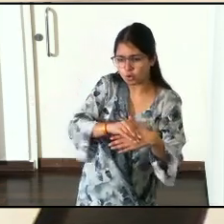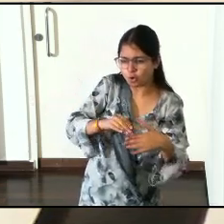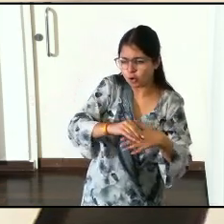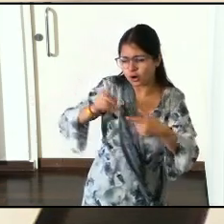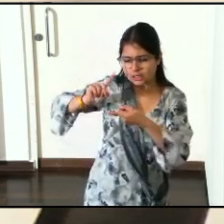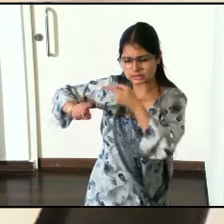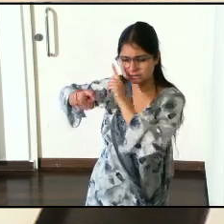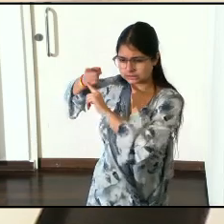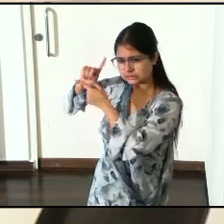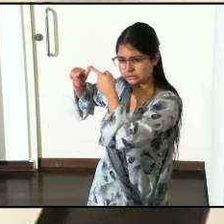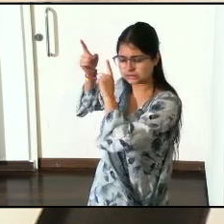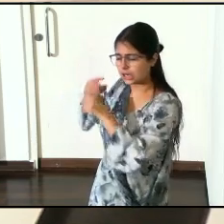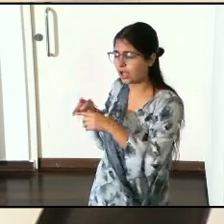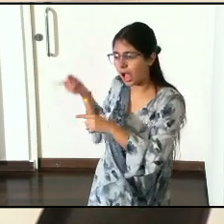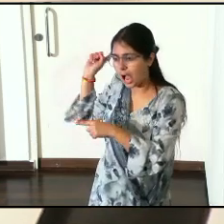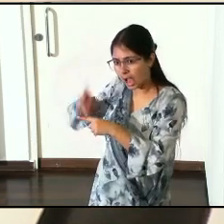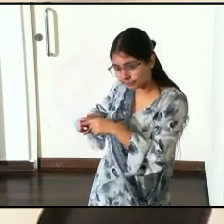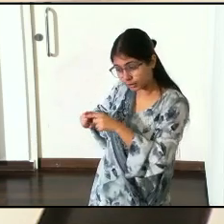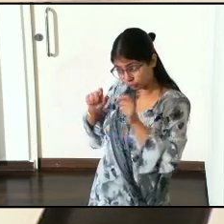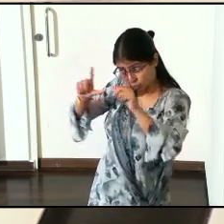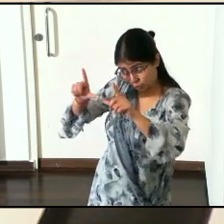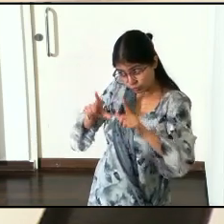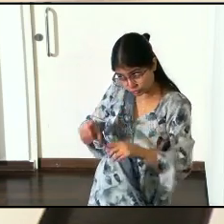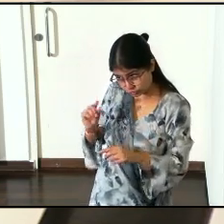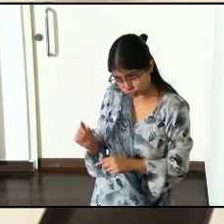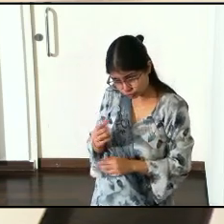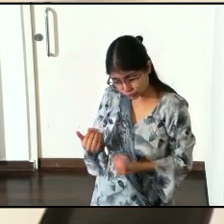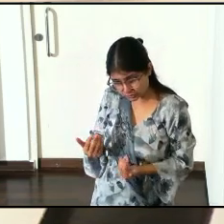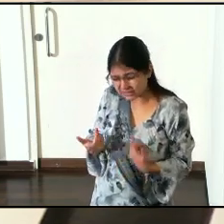sense? Just say a little bit more.